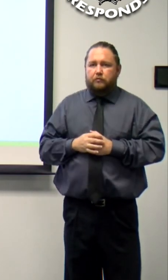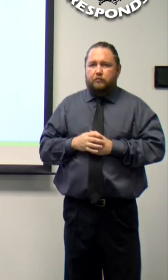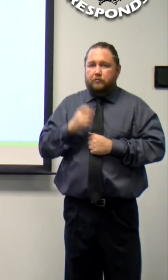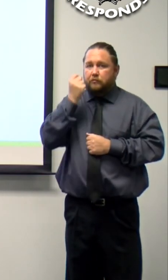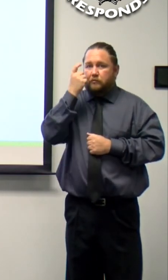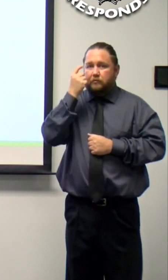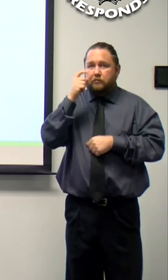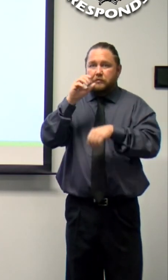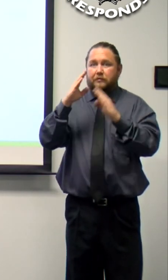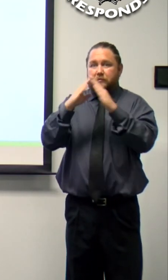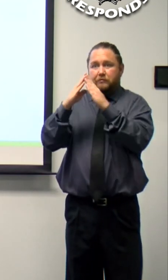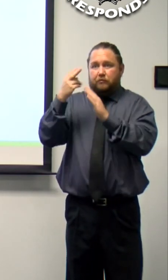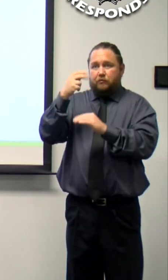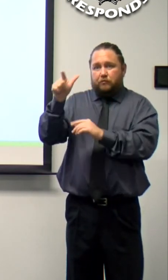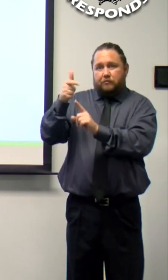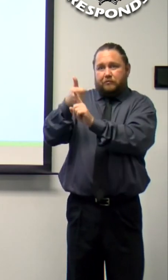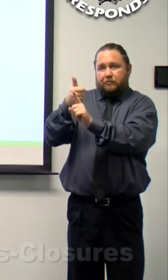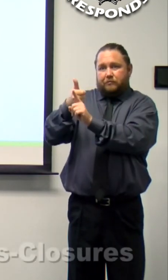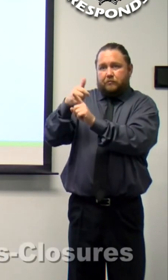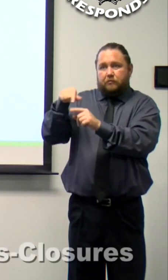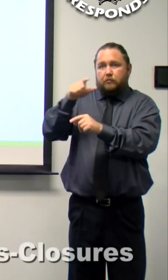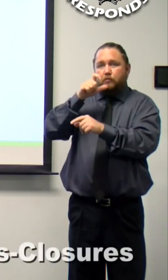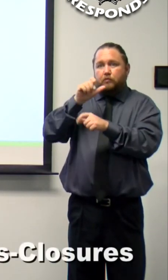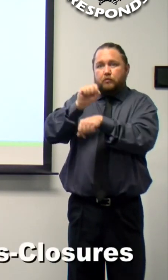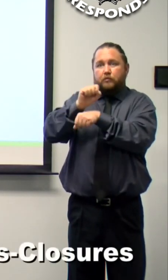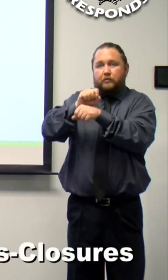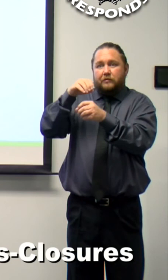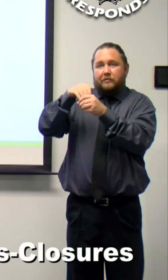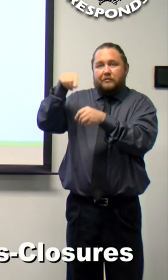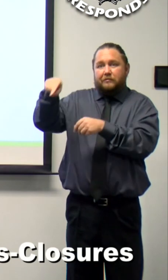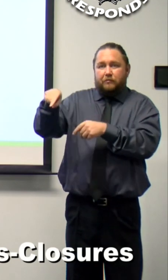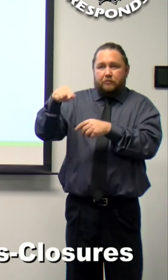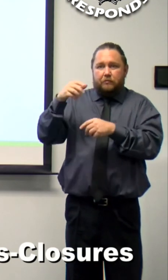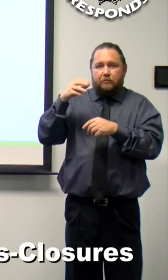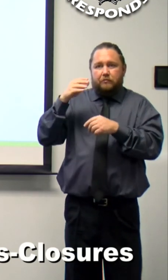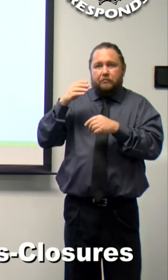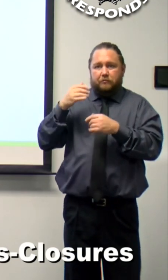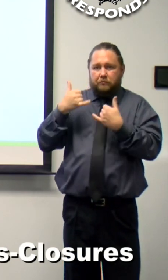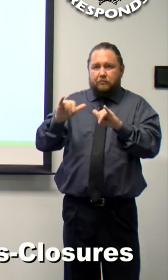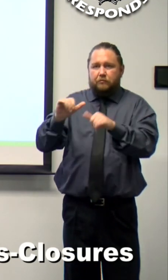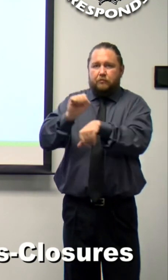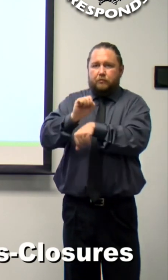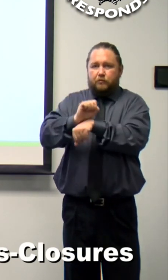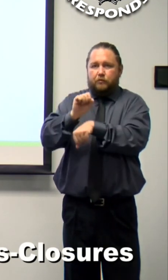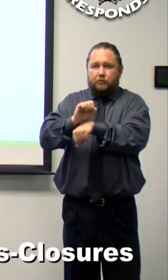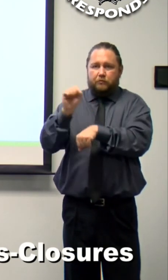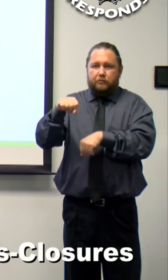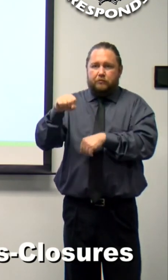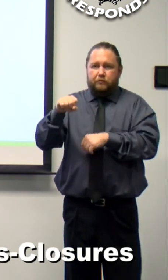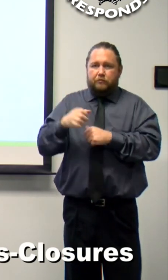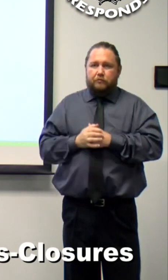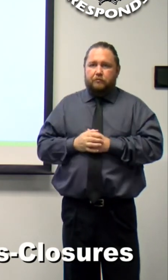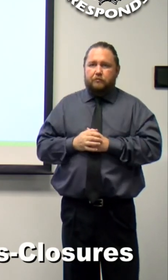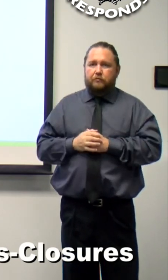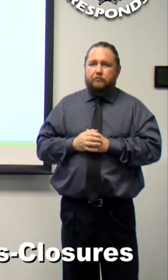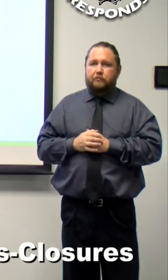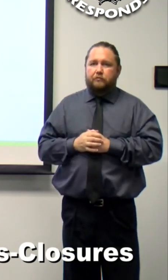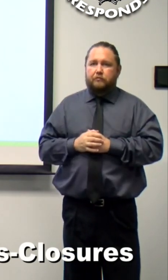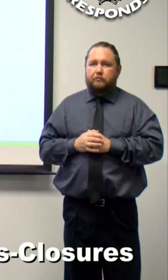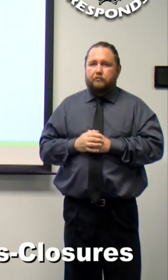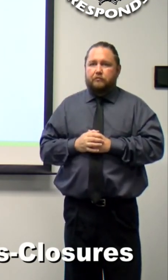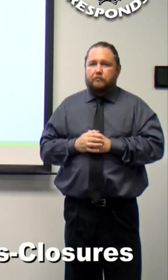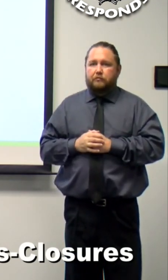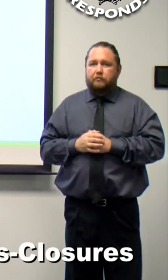many jobs they're doing the jobs that we need to get done to serve you, the residents of Nashua. For